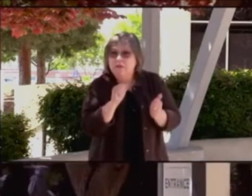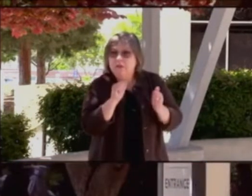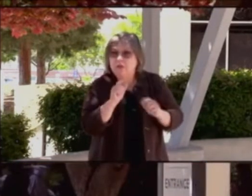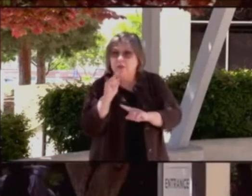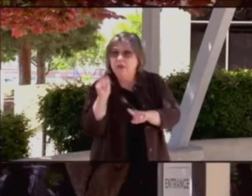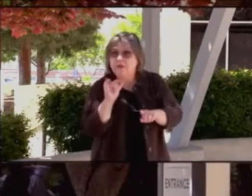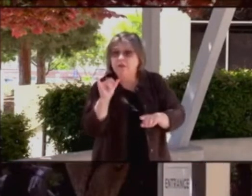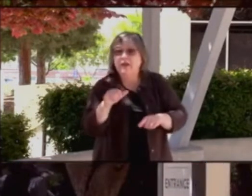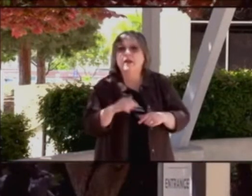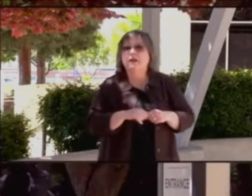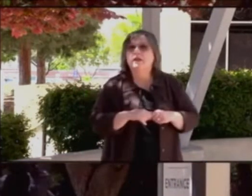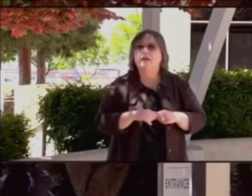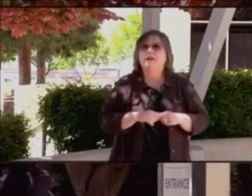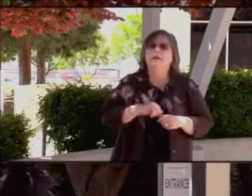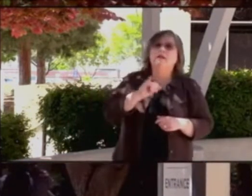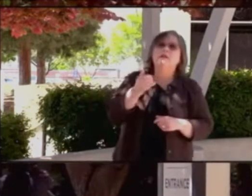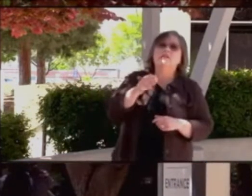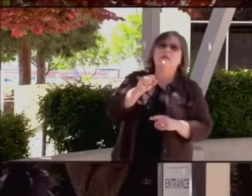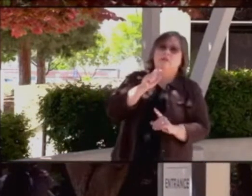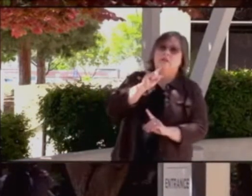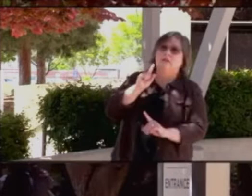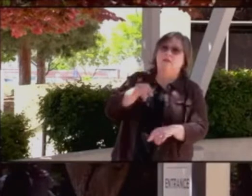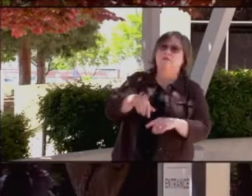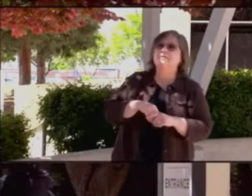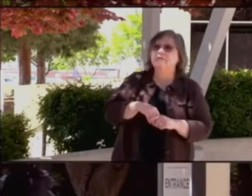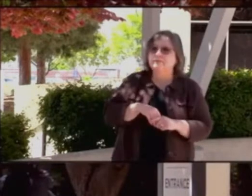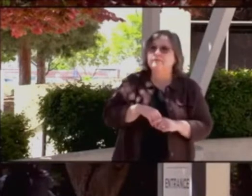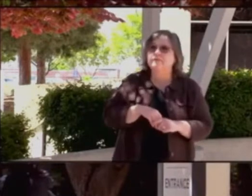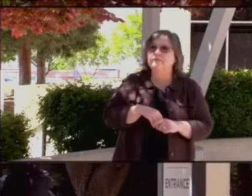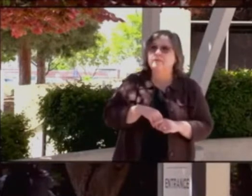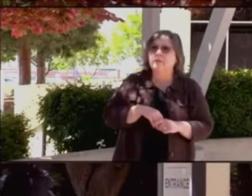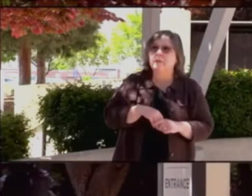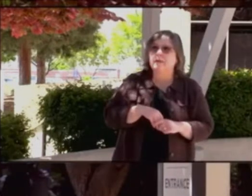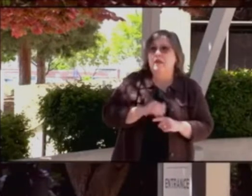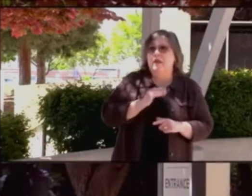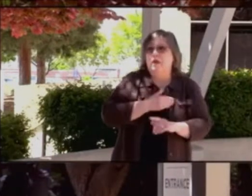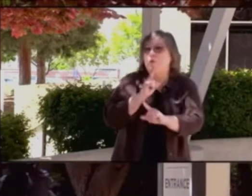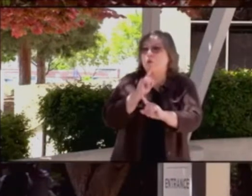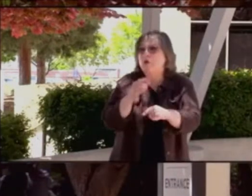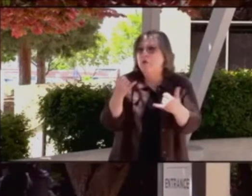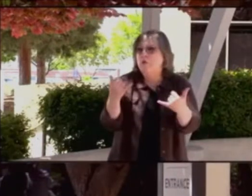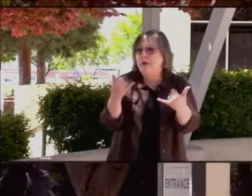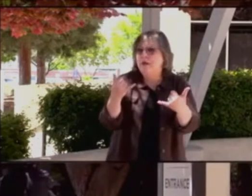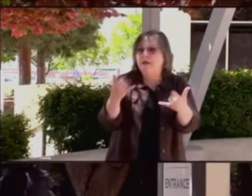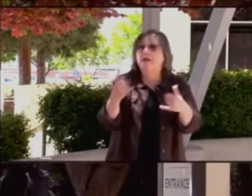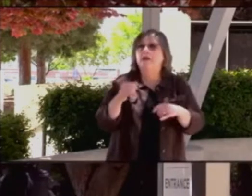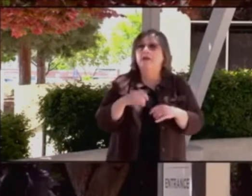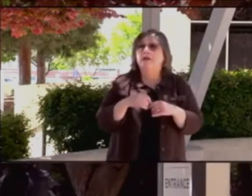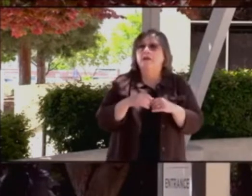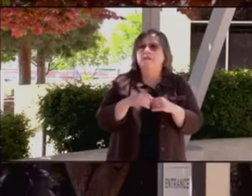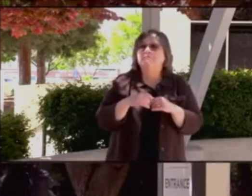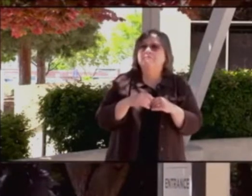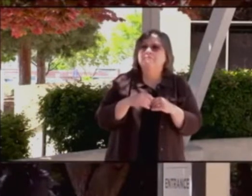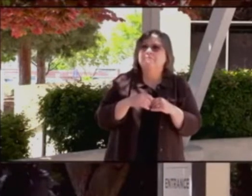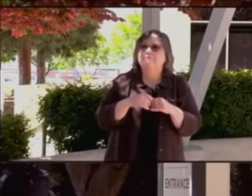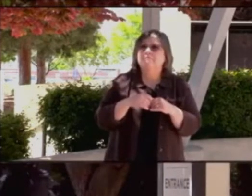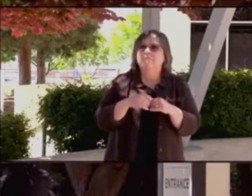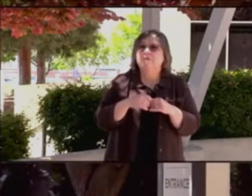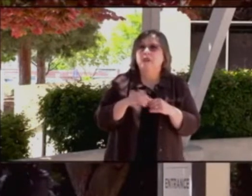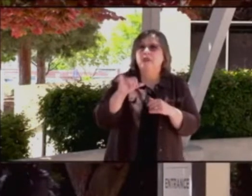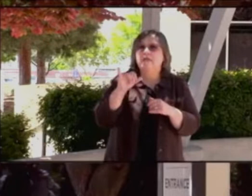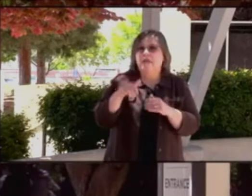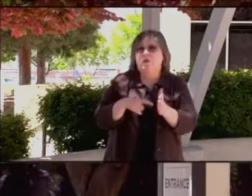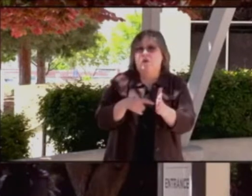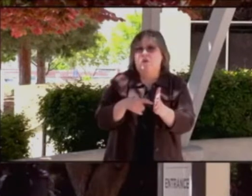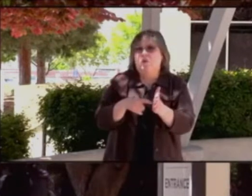Sure. So the current order that's been in place for many months requires maximization of remote work to the greatest extent possible.